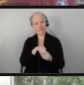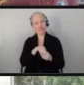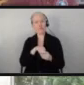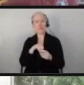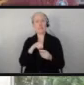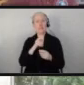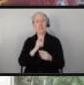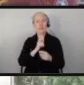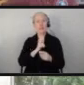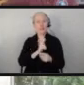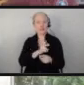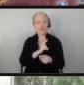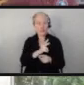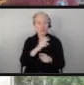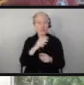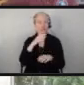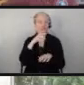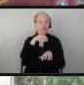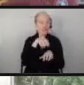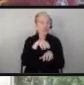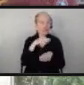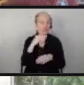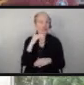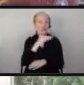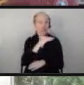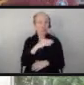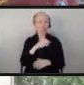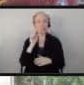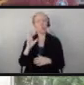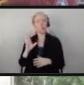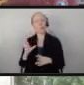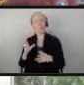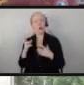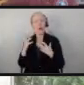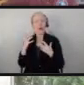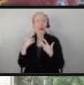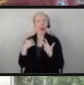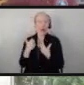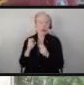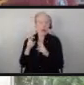is, example for teaming support and things like that?